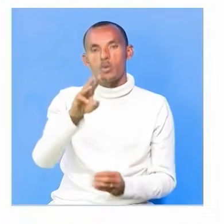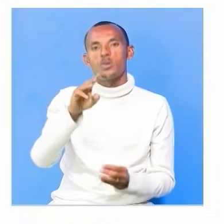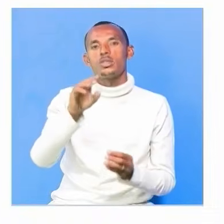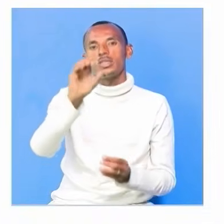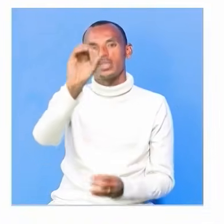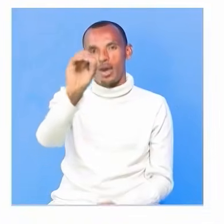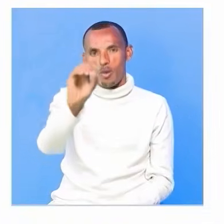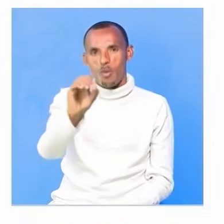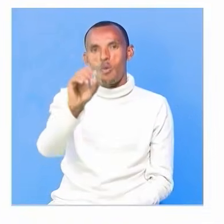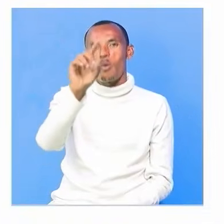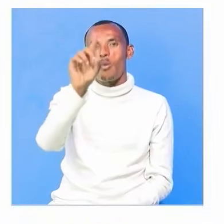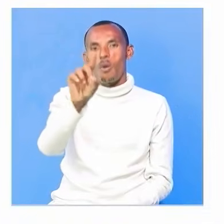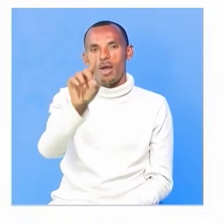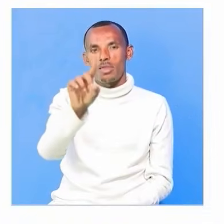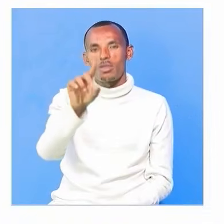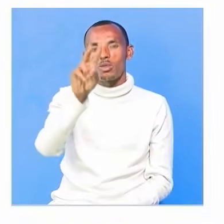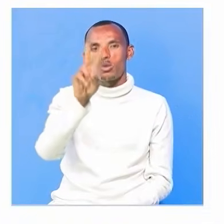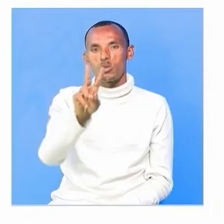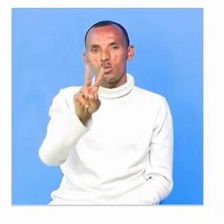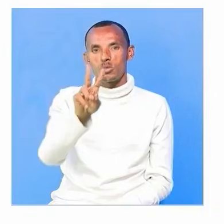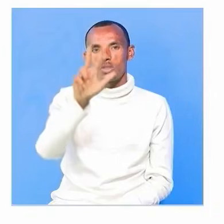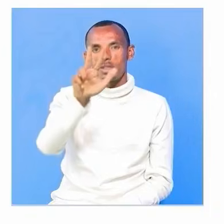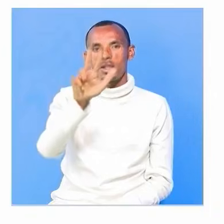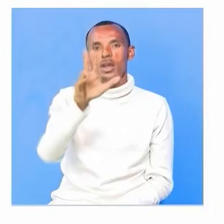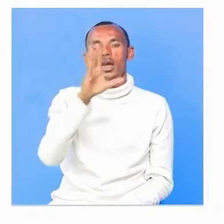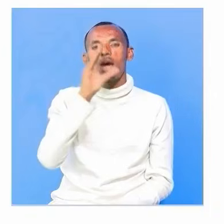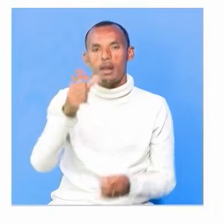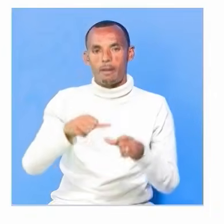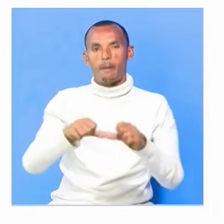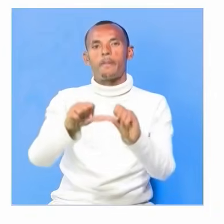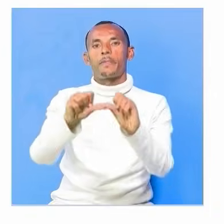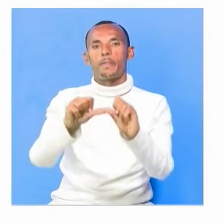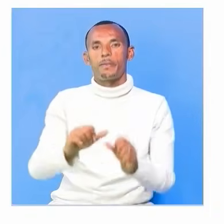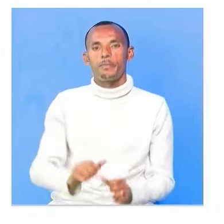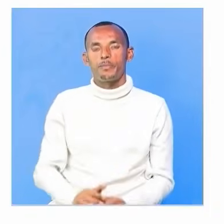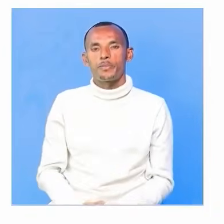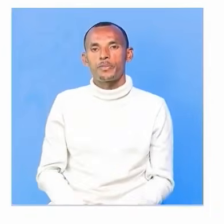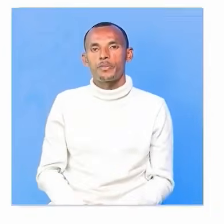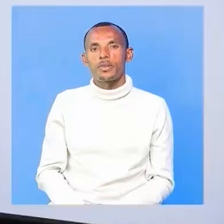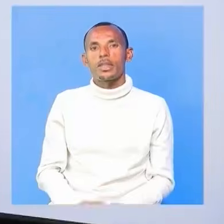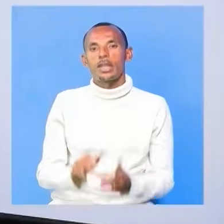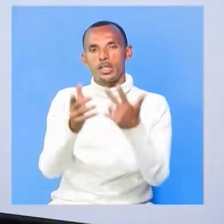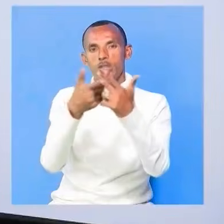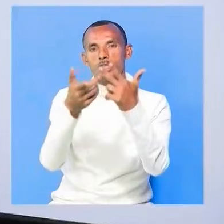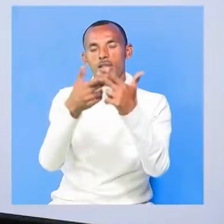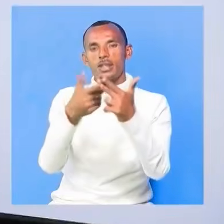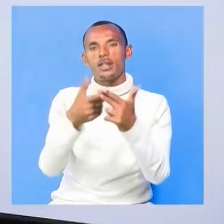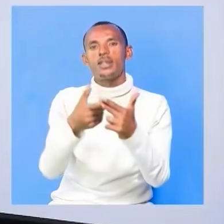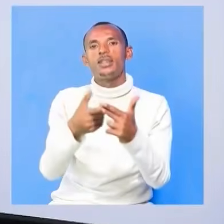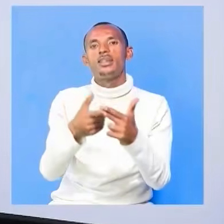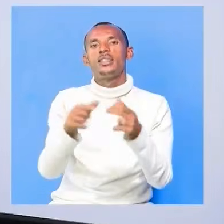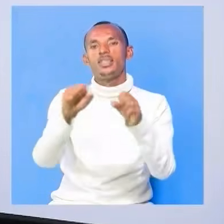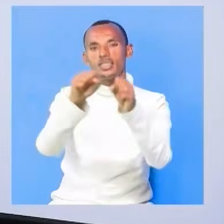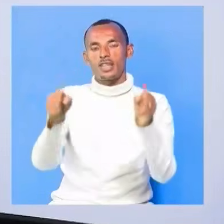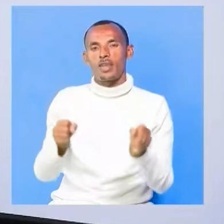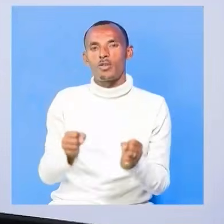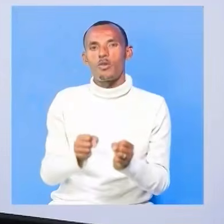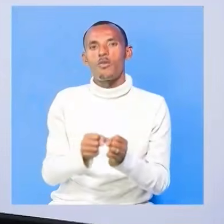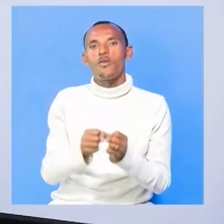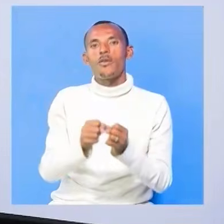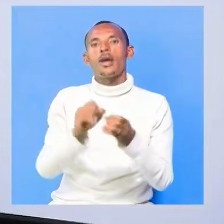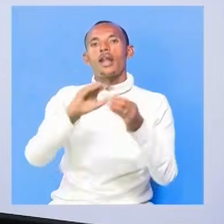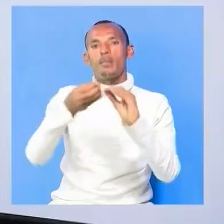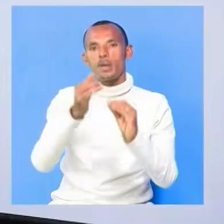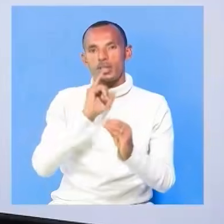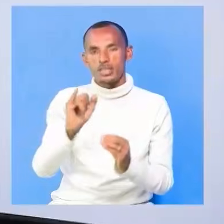0, 1, 2, 3, and so on. The third set of numbers that we